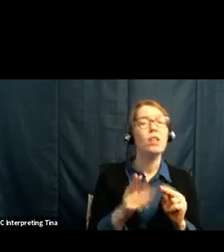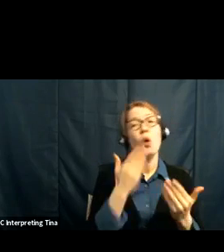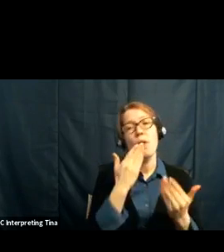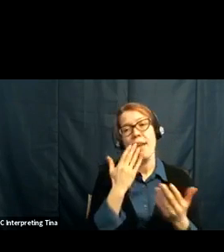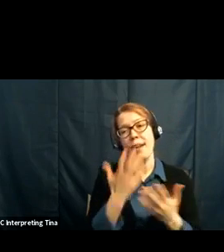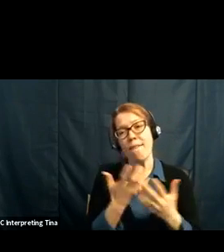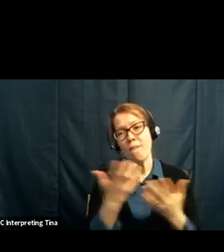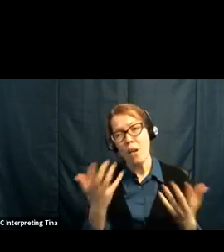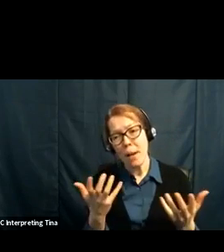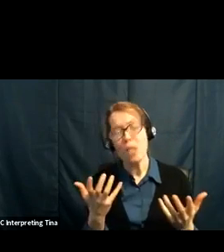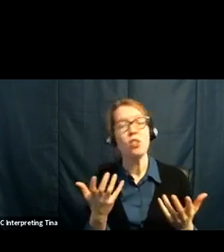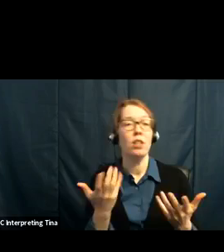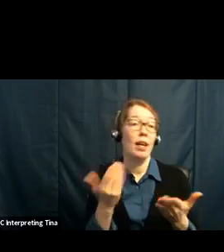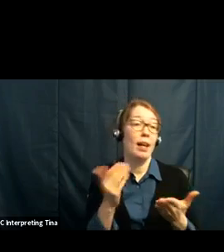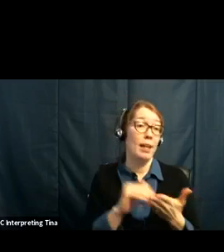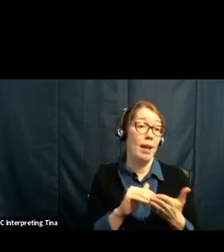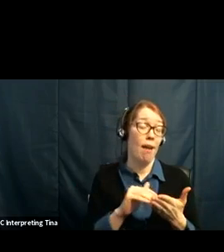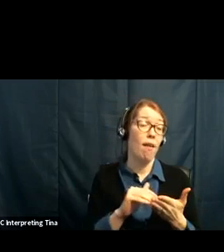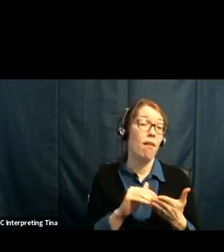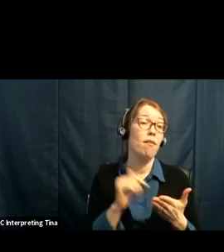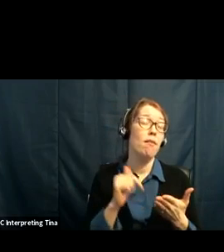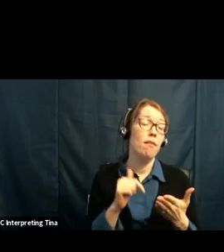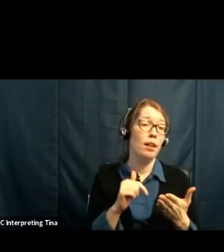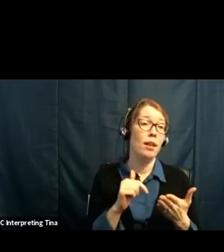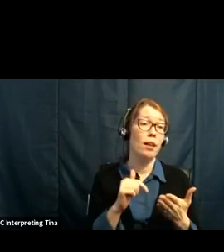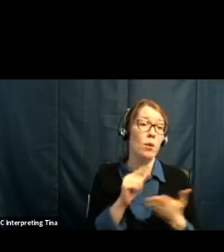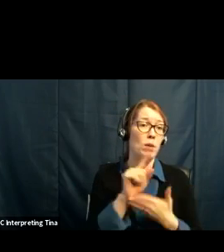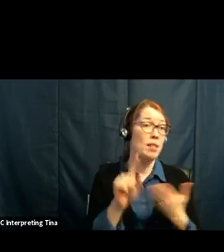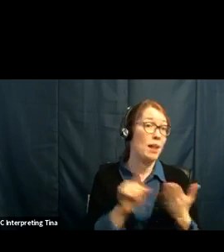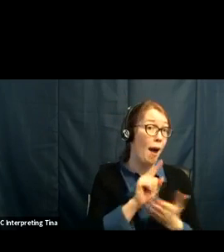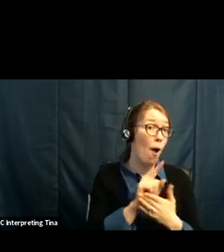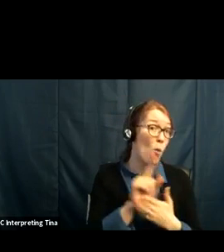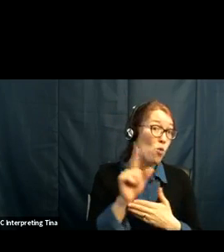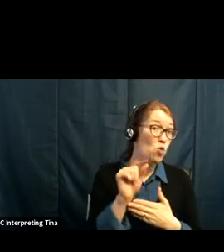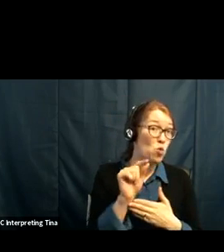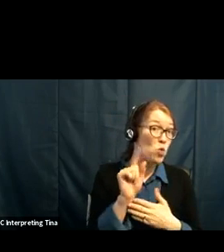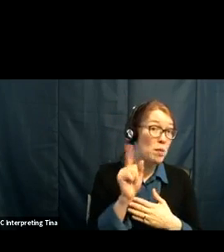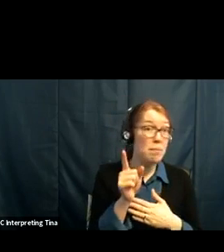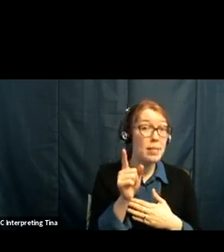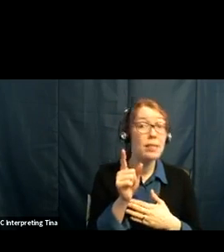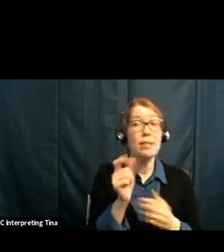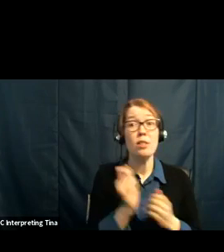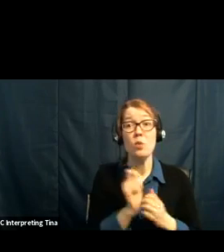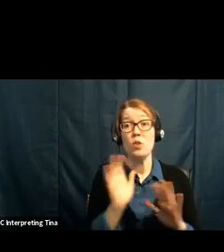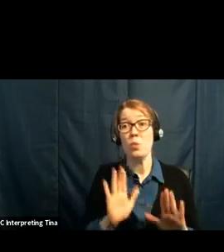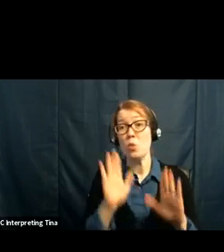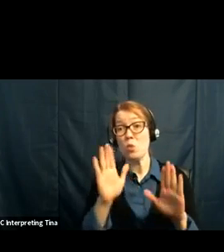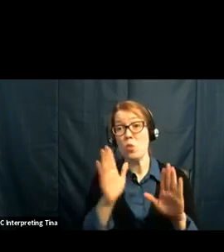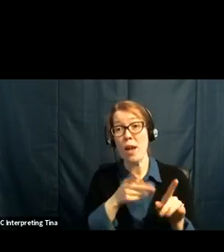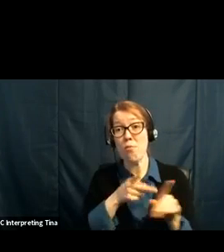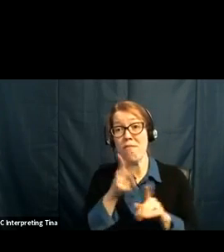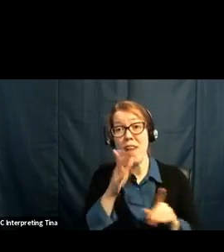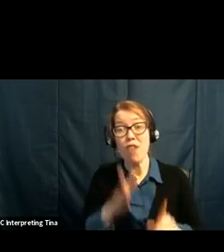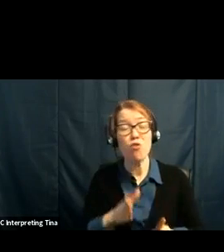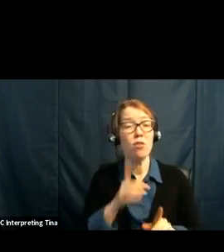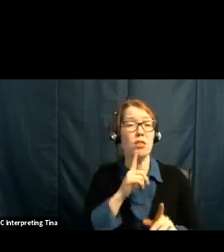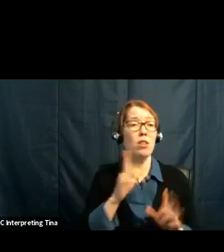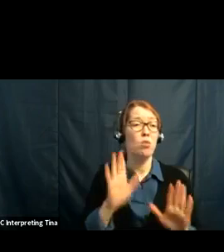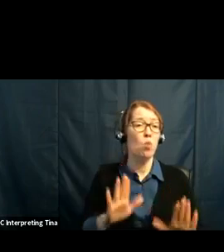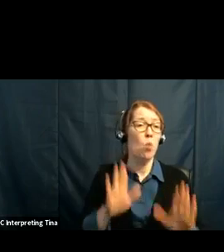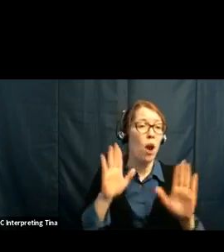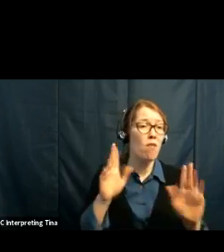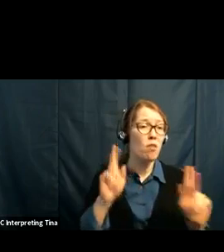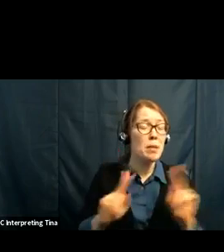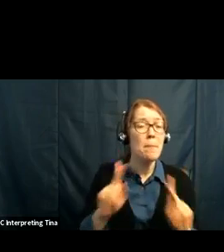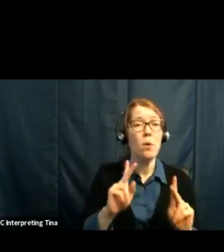much. Again, it was a hour and 20 minutes that we had with some great professionals, some exceptional individuals, again,